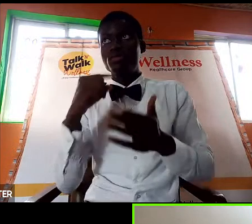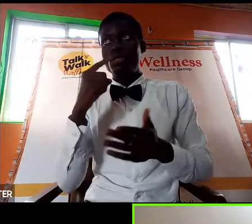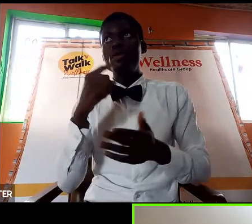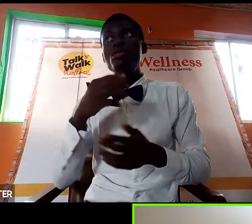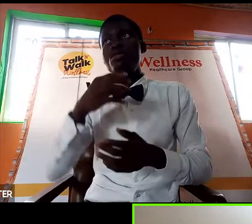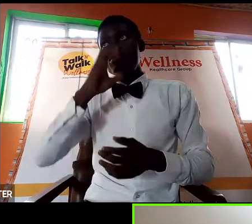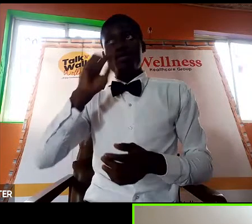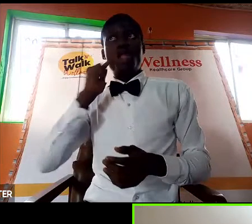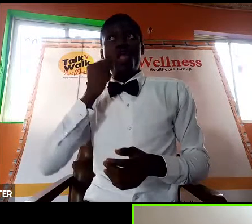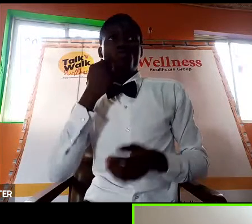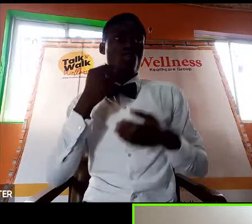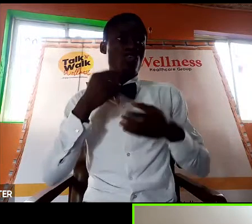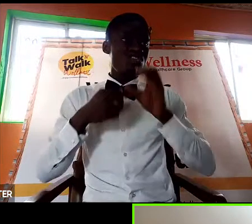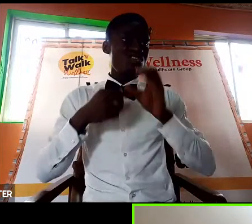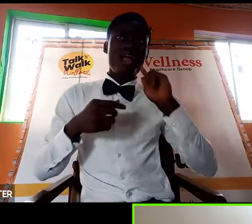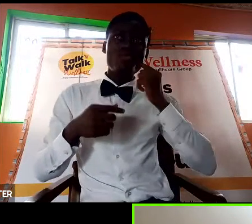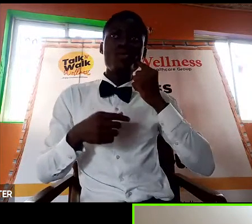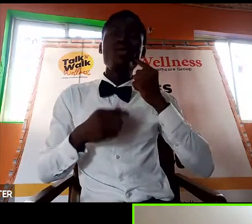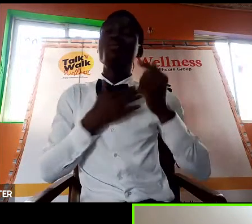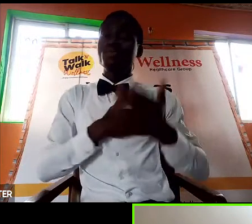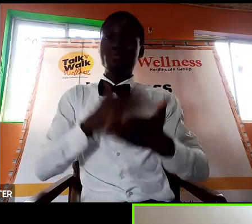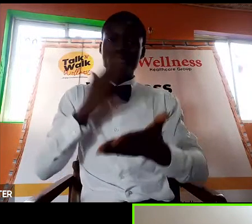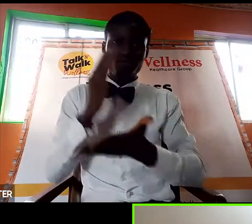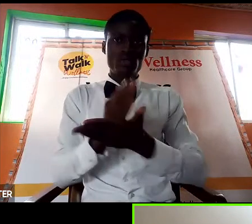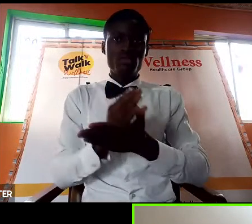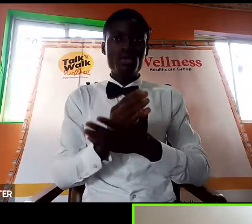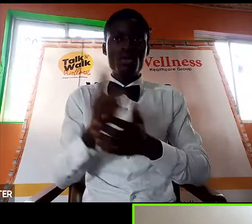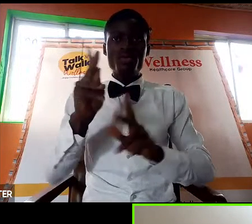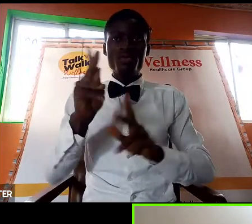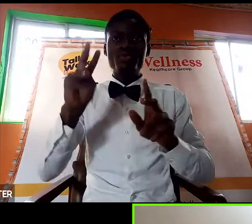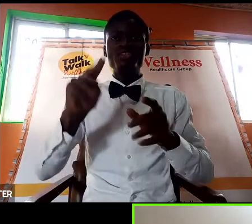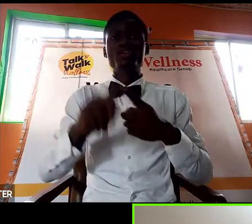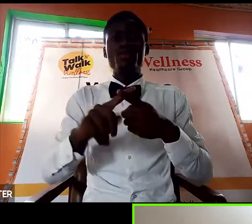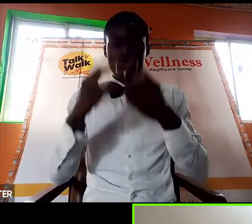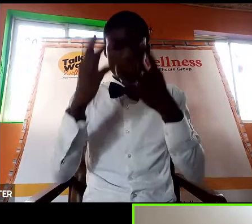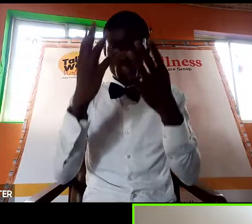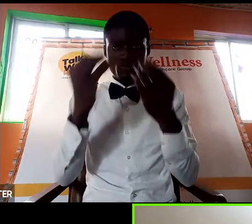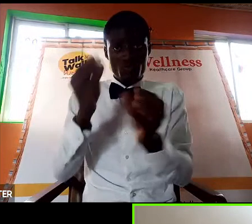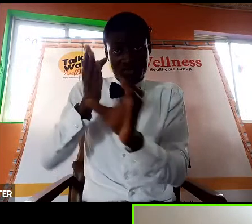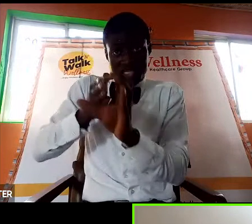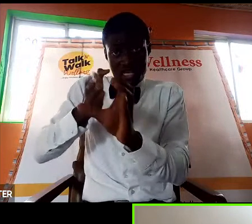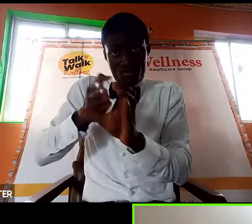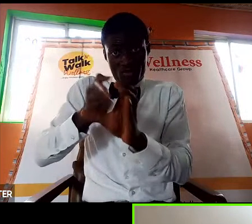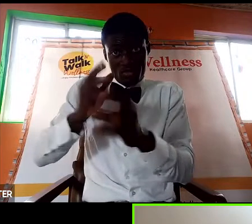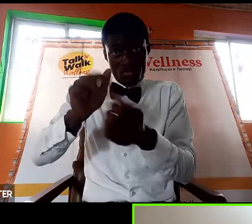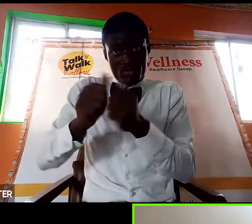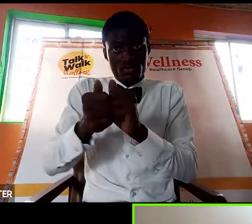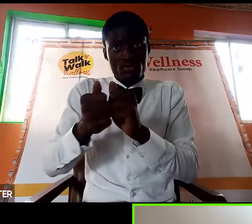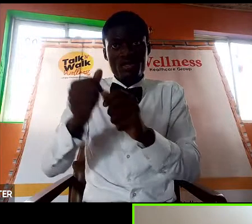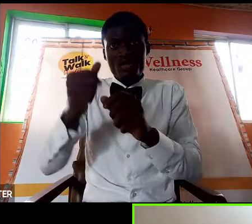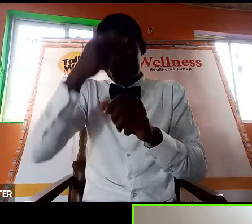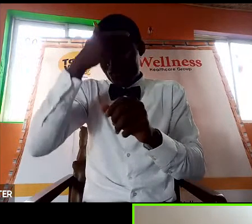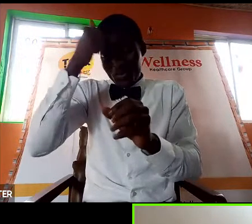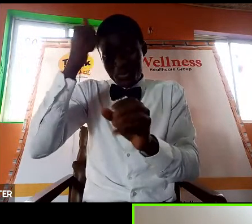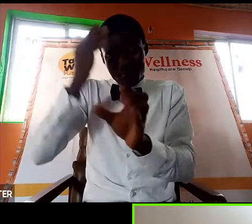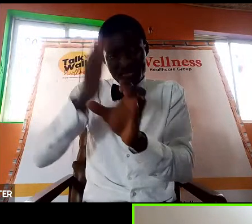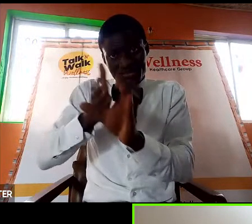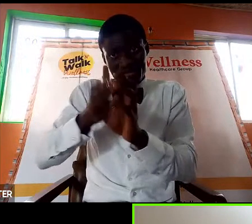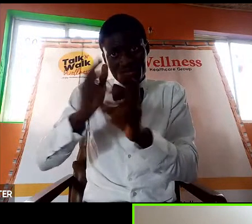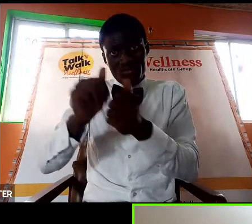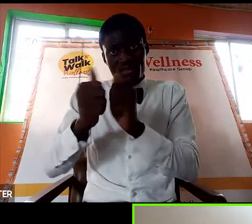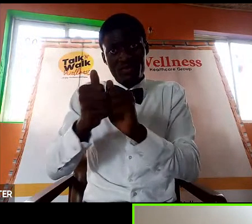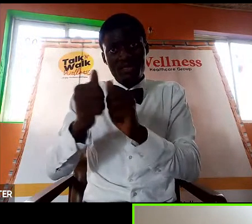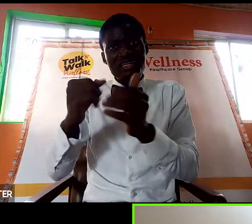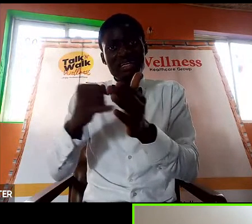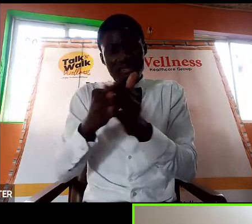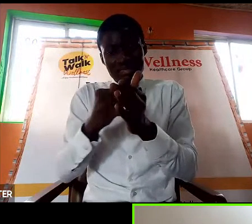people should resolve their psychological issues, and because it affects it extends to the bedroom. And I will also